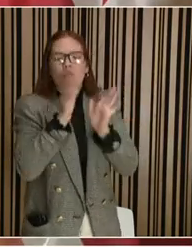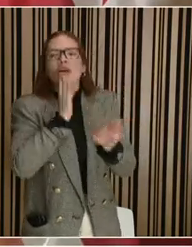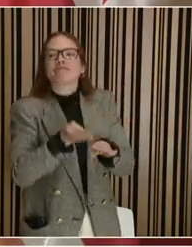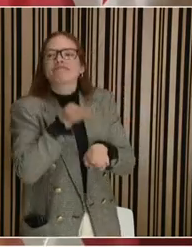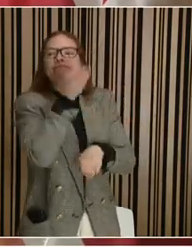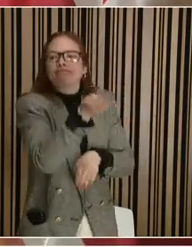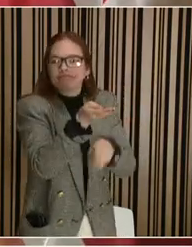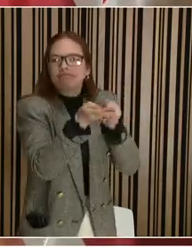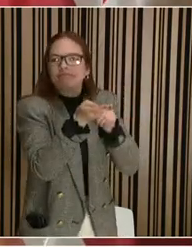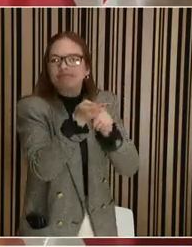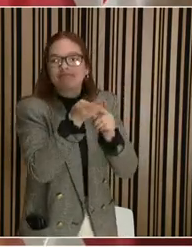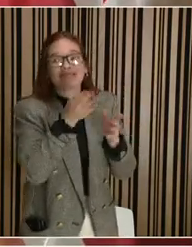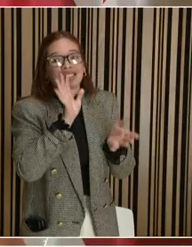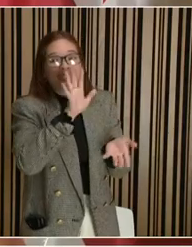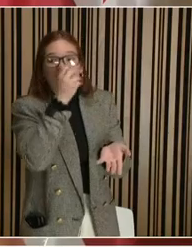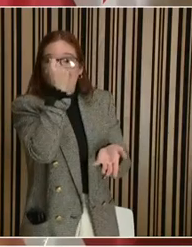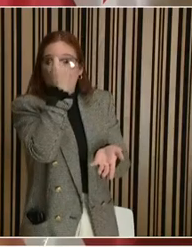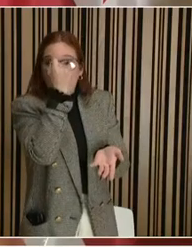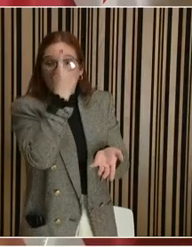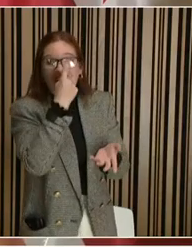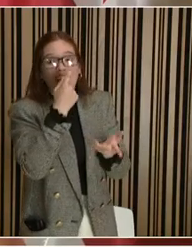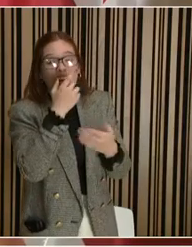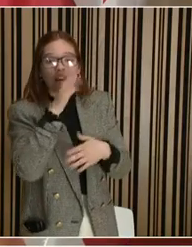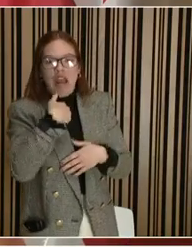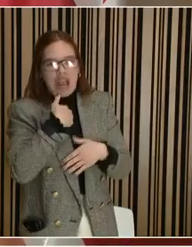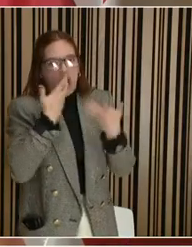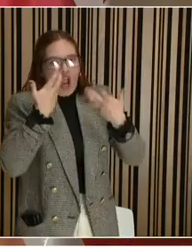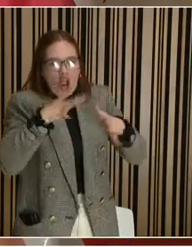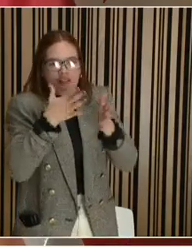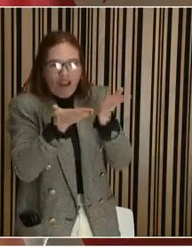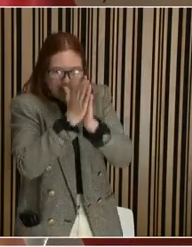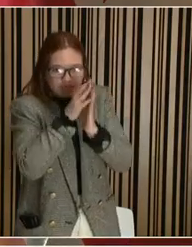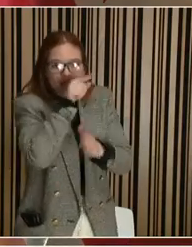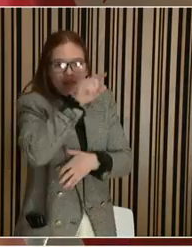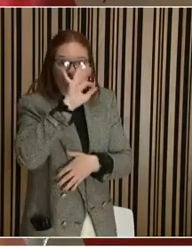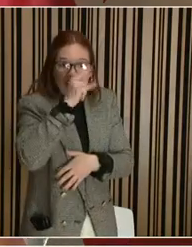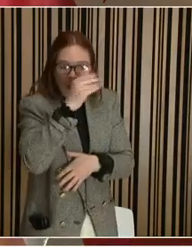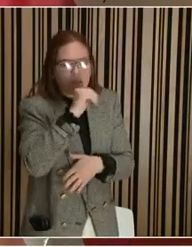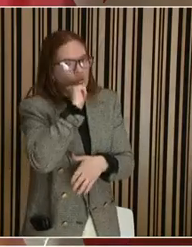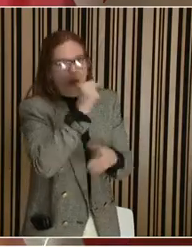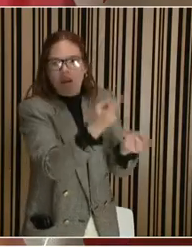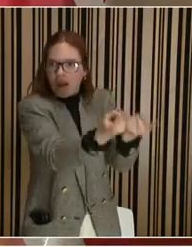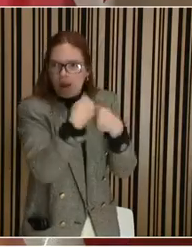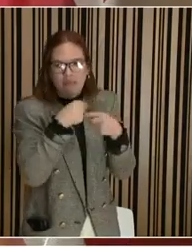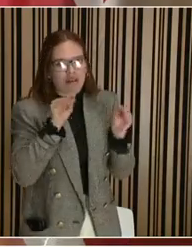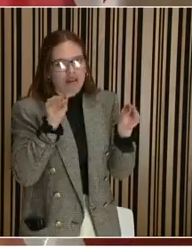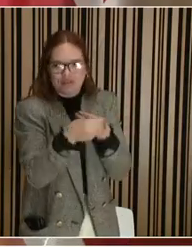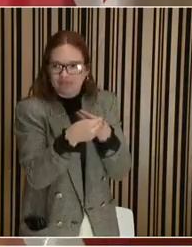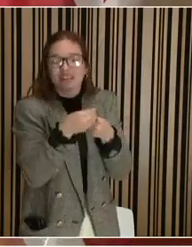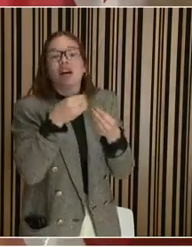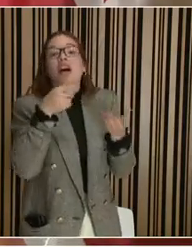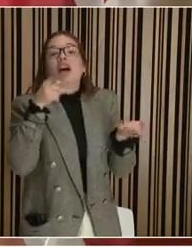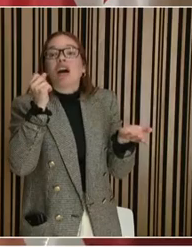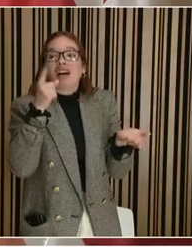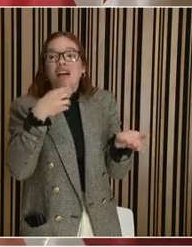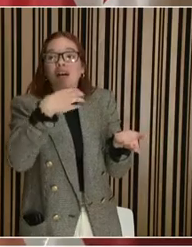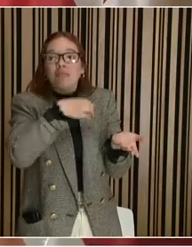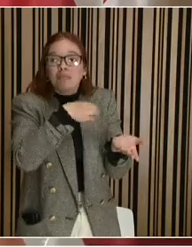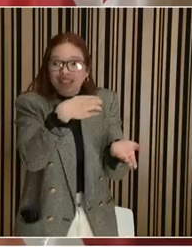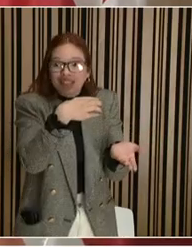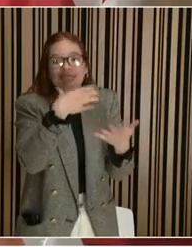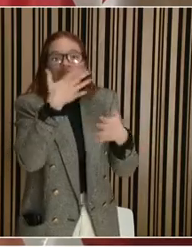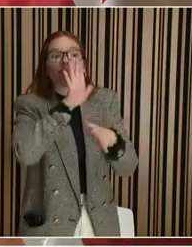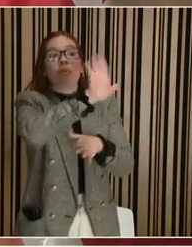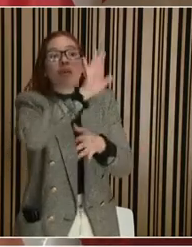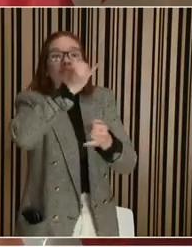to stay away from the complainant and to kind of wrap up and finish his last day at the office. Did